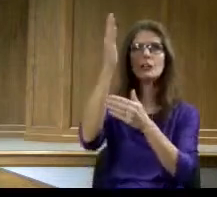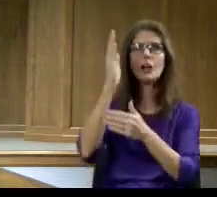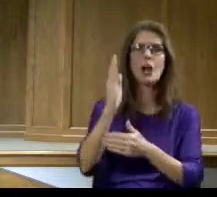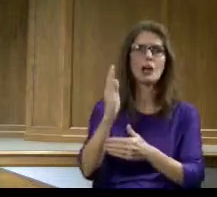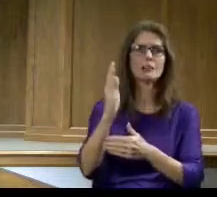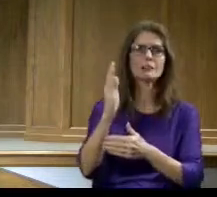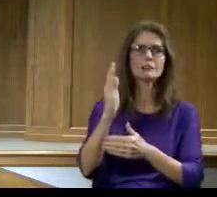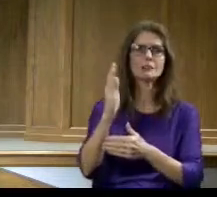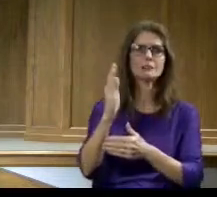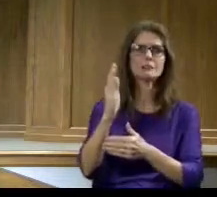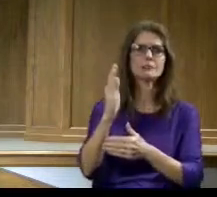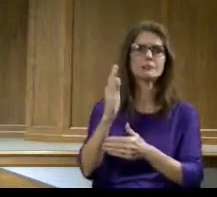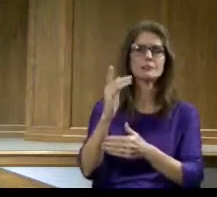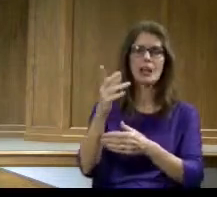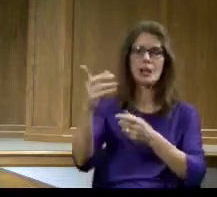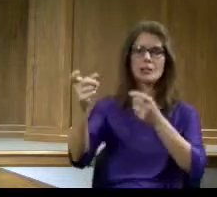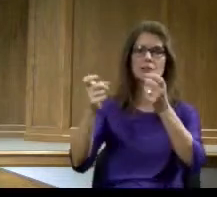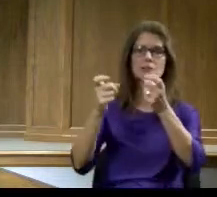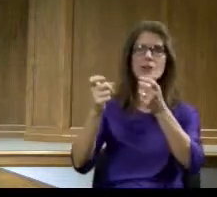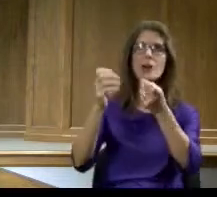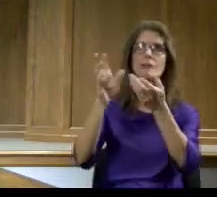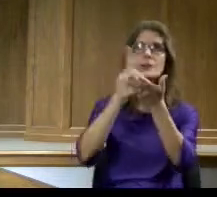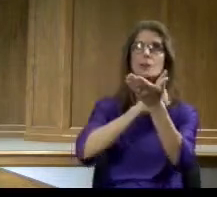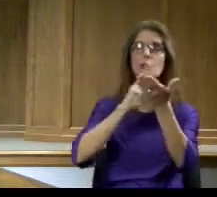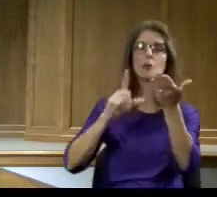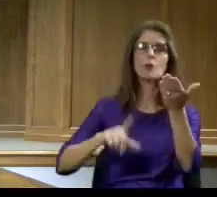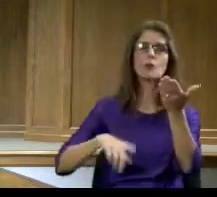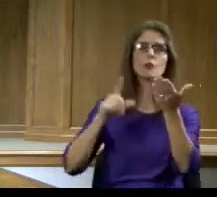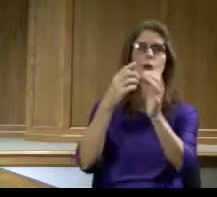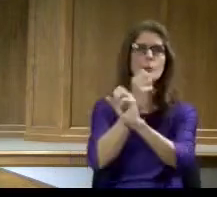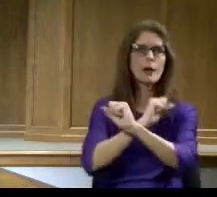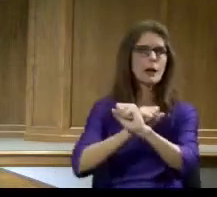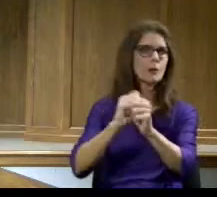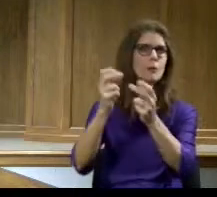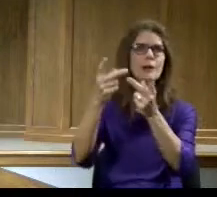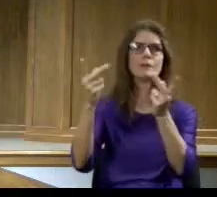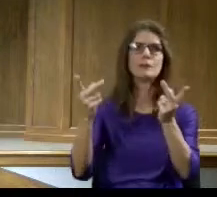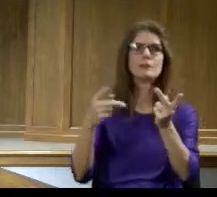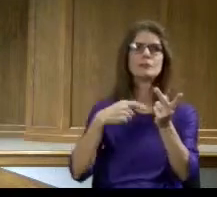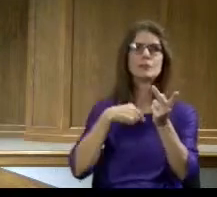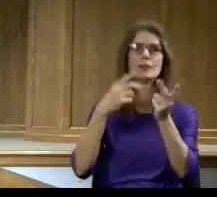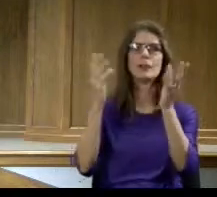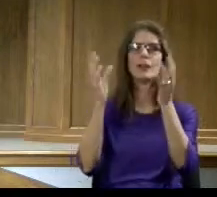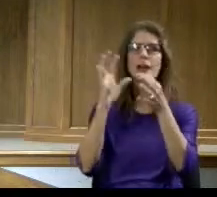made the sovereign Lord my refuge, and I will tell of all your deeds.